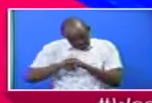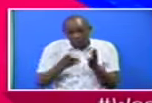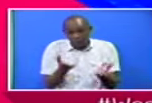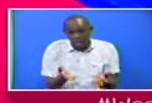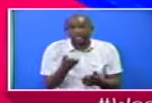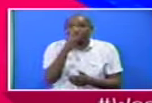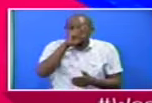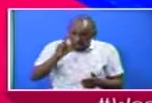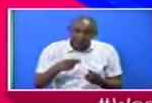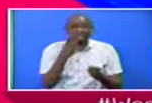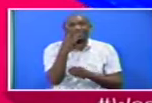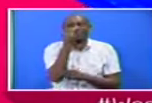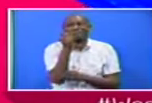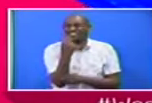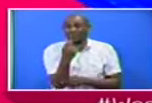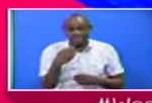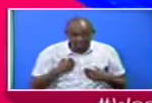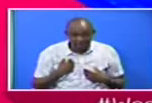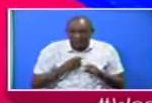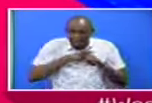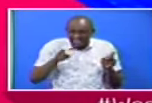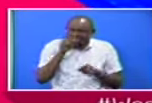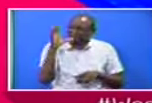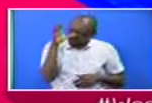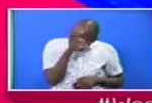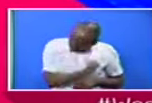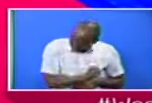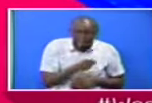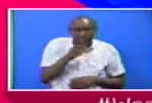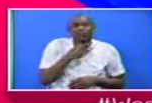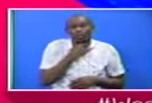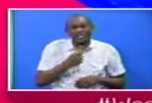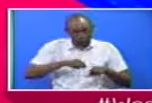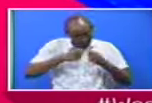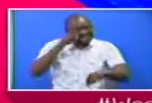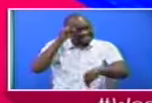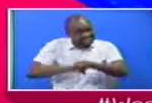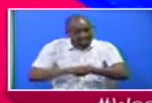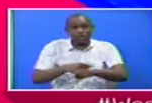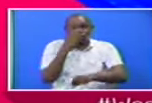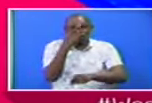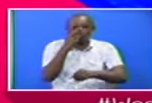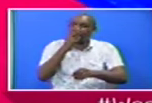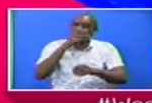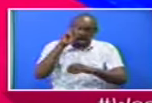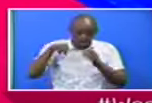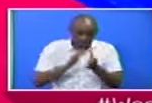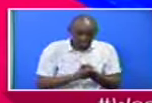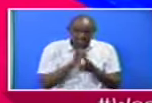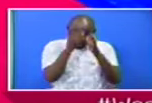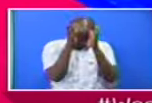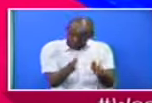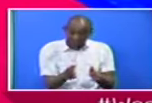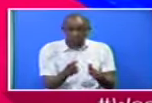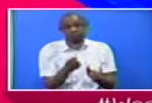in 2 hours and 25 seconds. But missing out on a bold attempt to break the two-hour barrier, the 32-year-old's